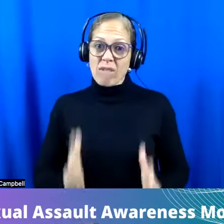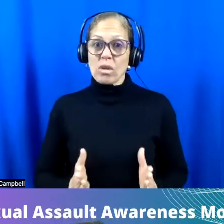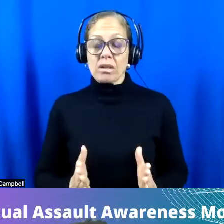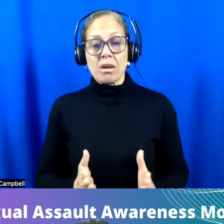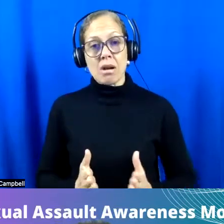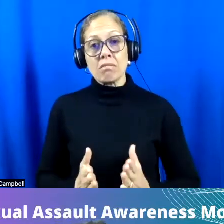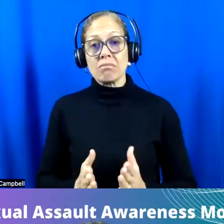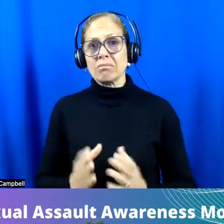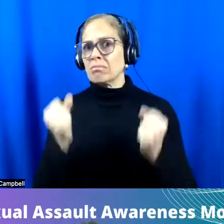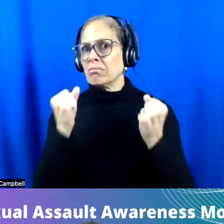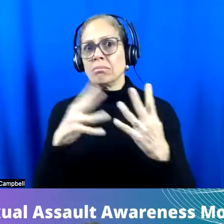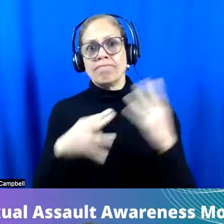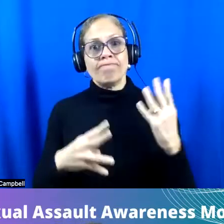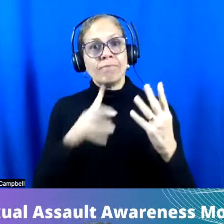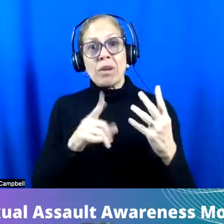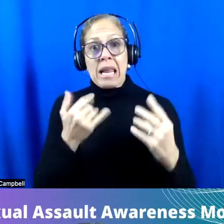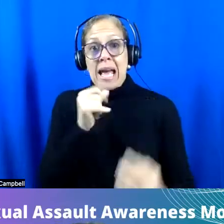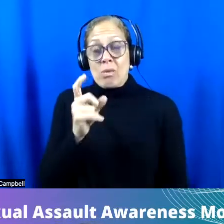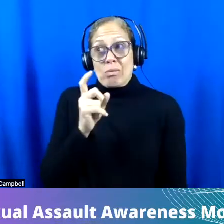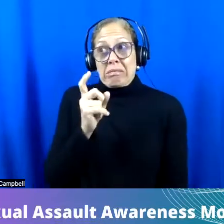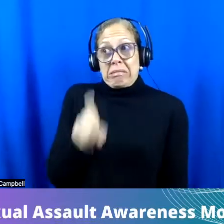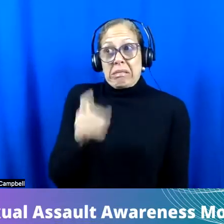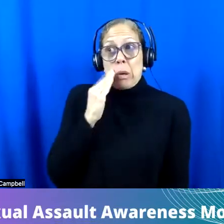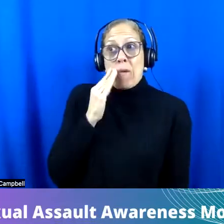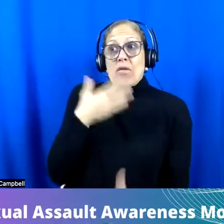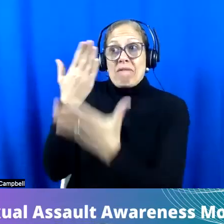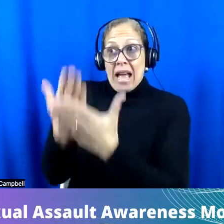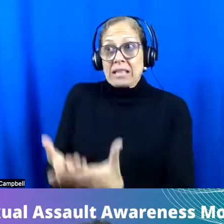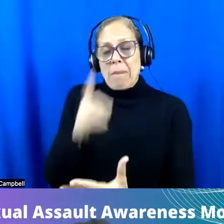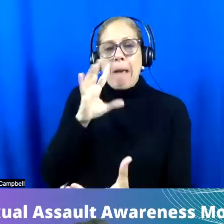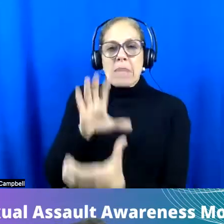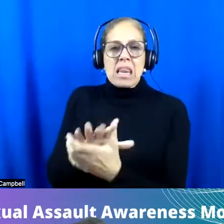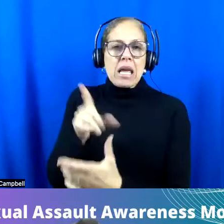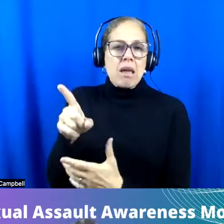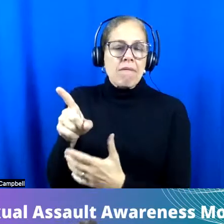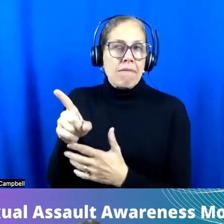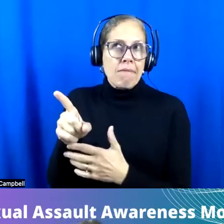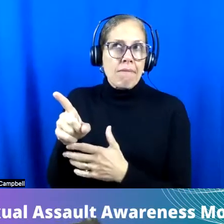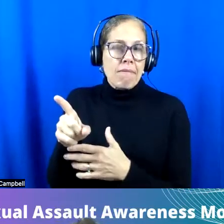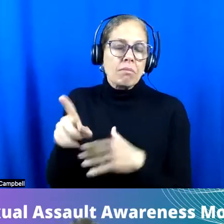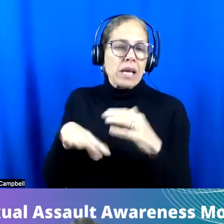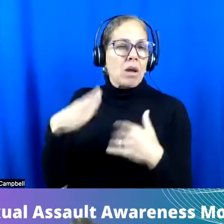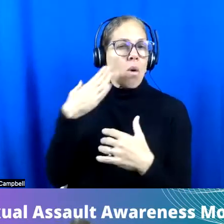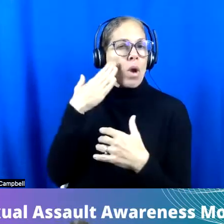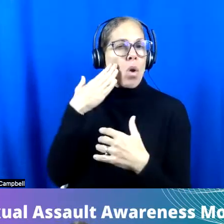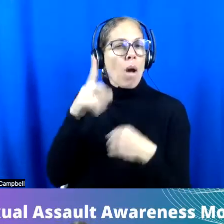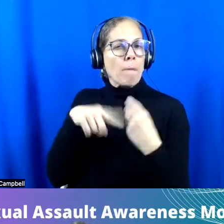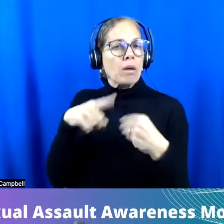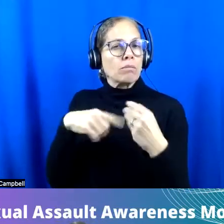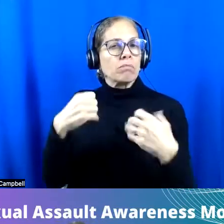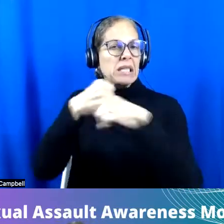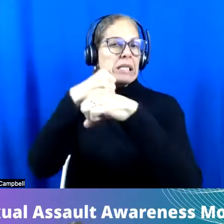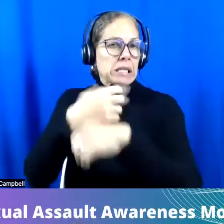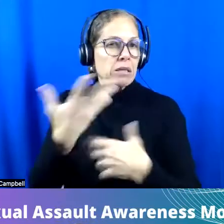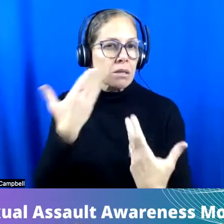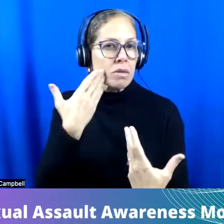so many more that I don't necessarily know for a fact, but believe just based on what we know about the statistics. So,